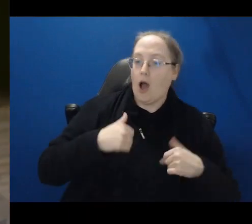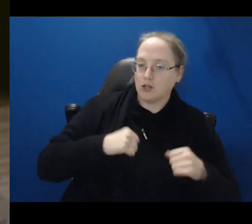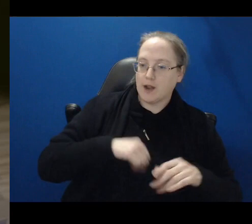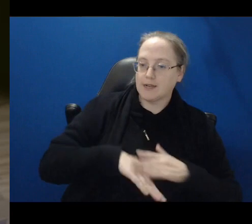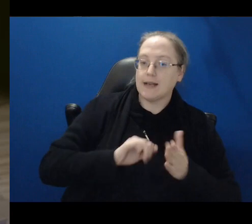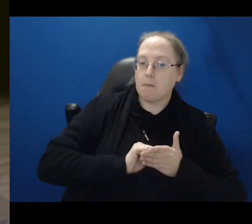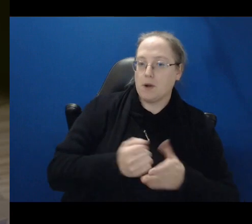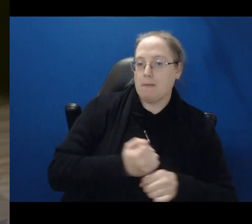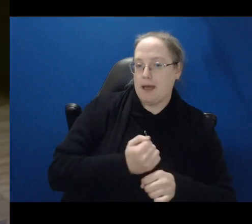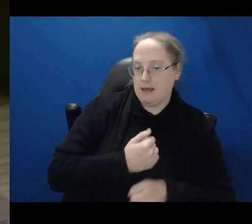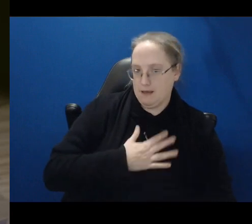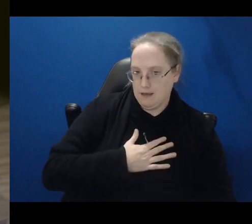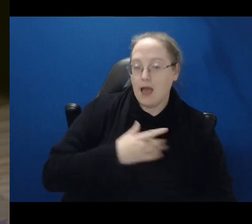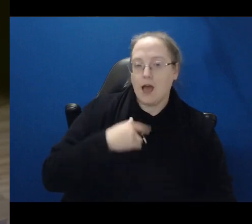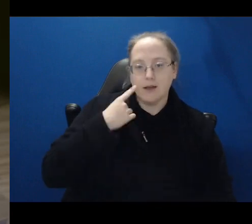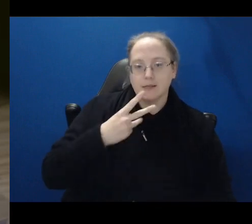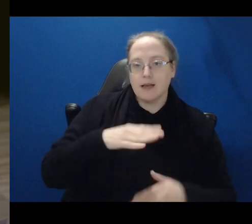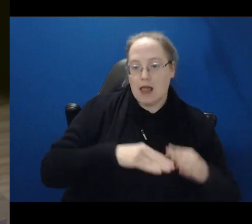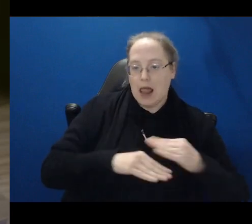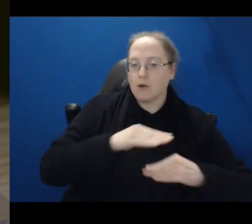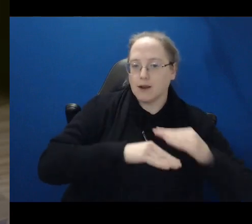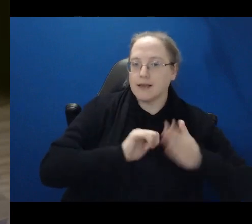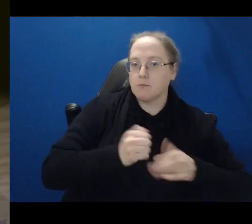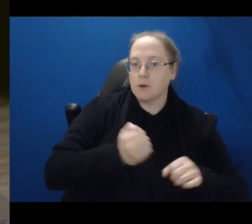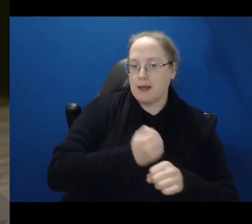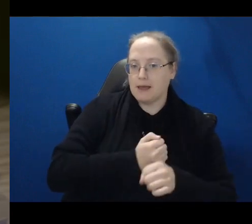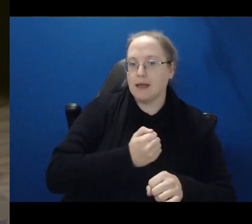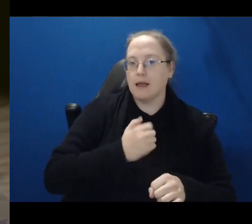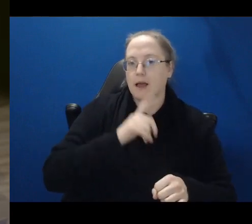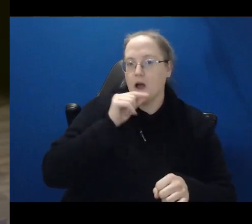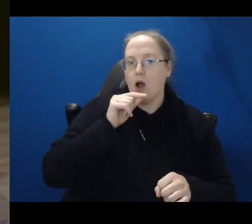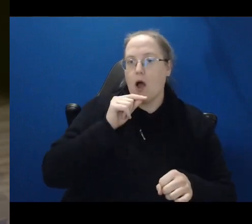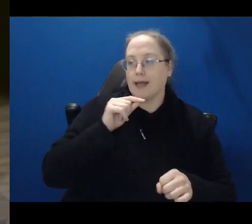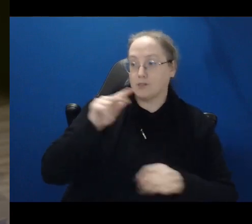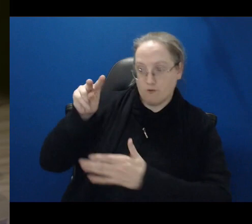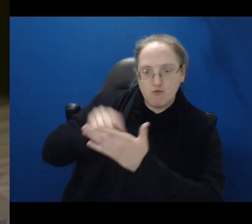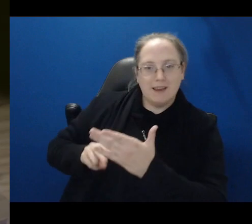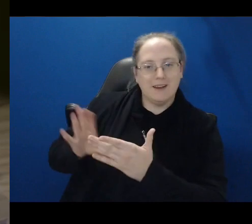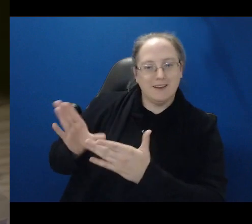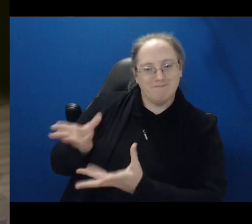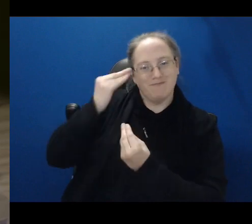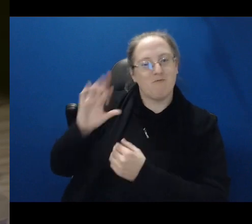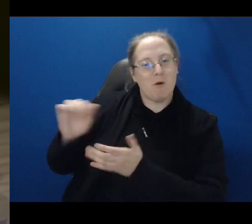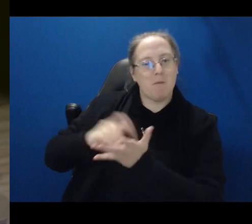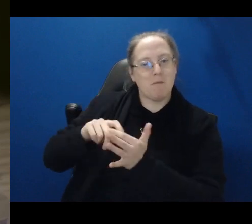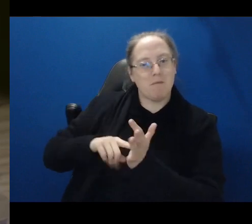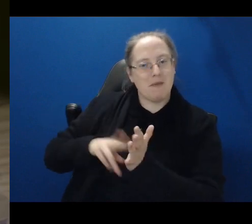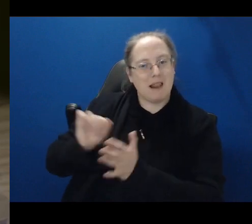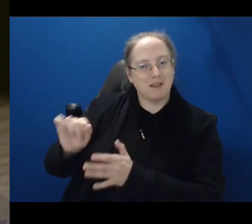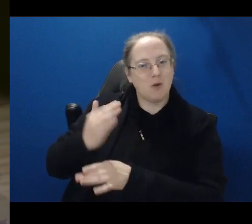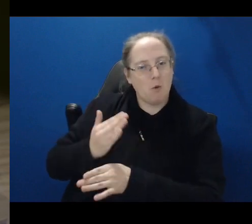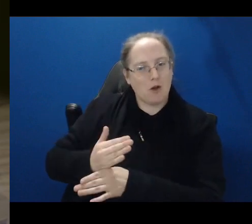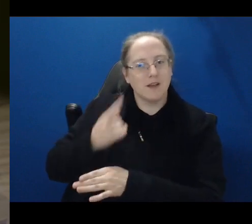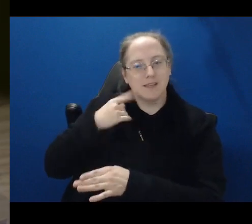printmaking as something which I can almost read in Helen's work. It's almost like, sort of with the layering and